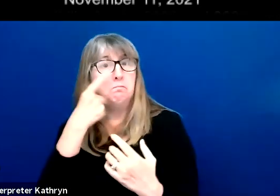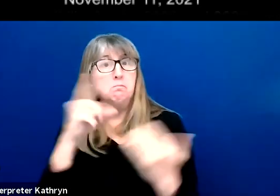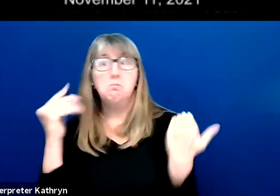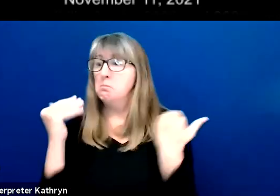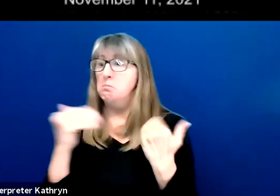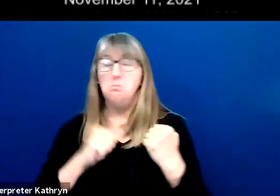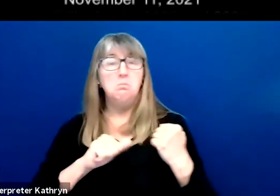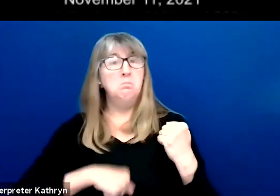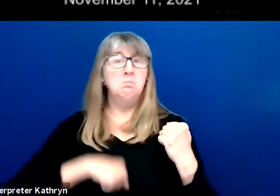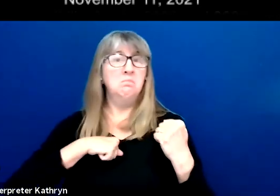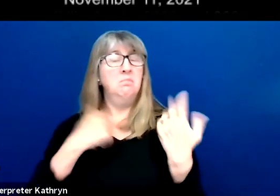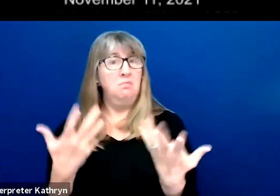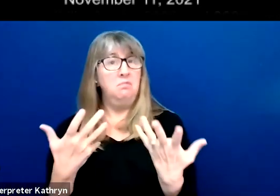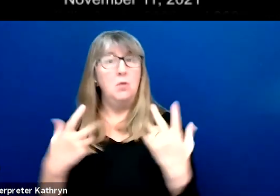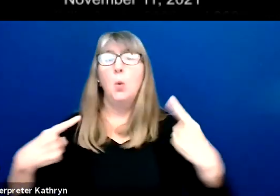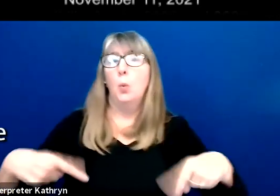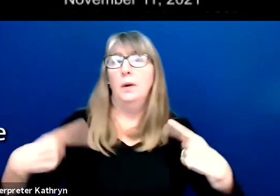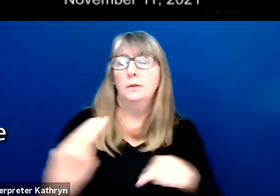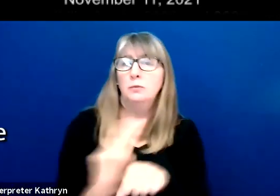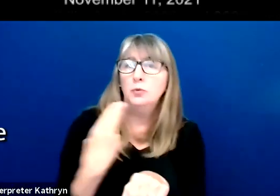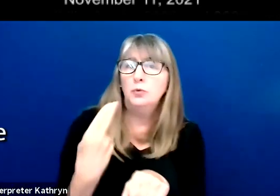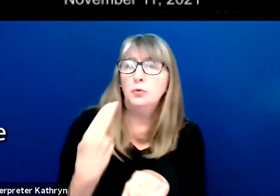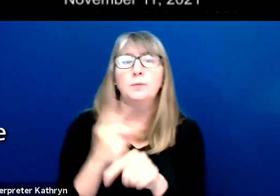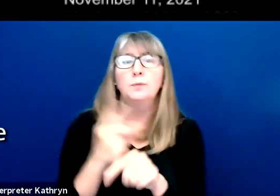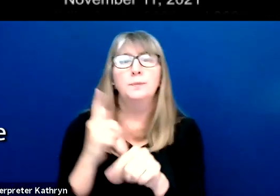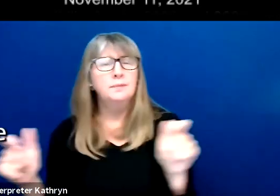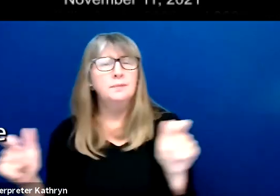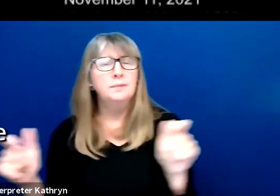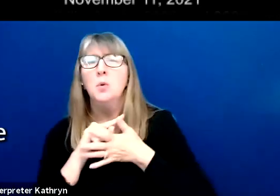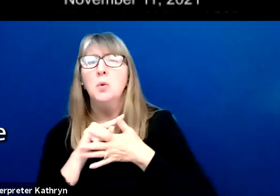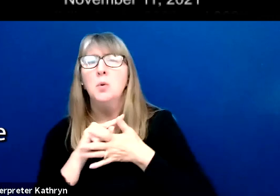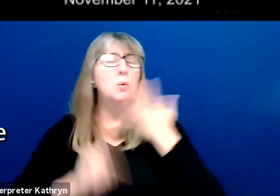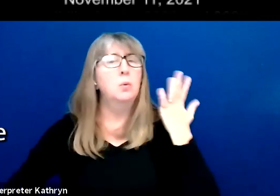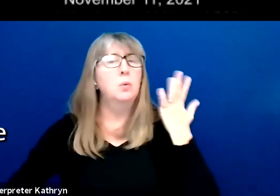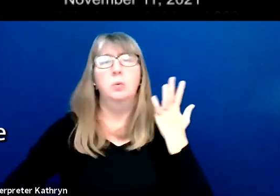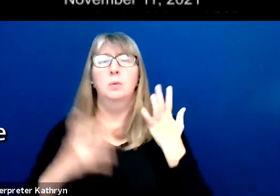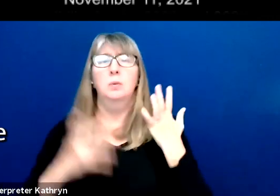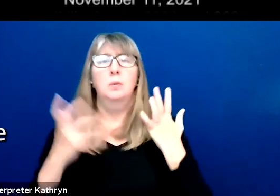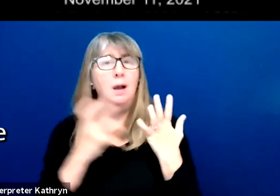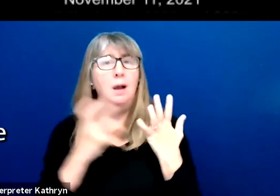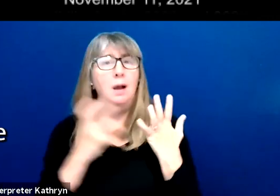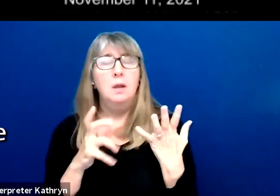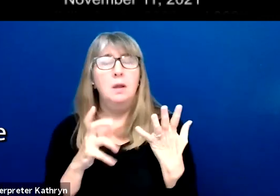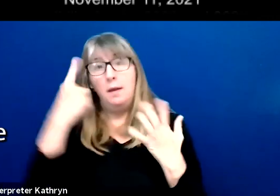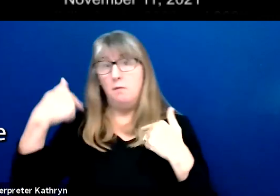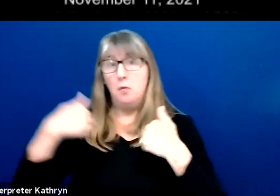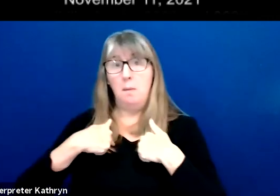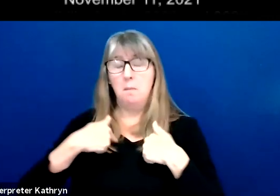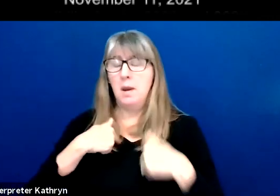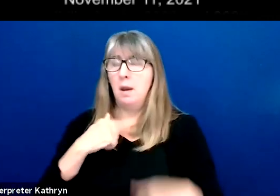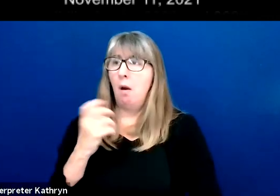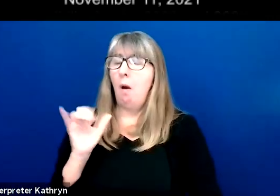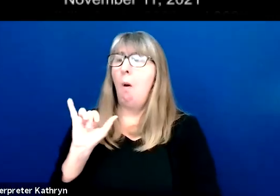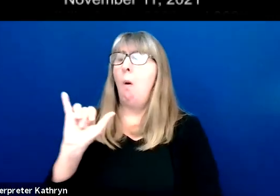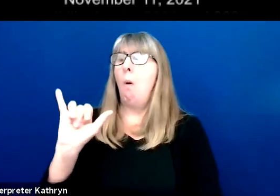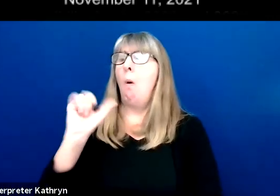using wheelchairs, all of these things. And it was completely revelatory to me as a young person. And I think this